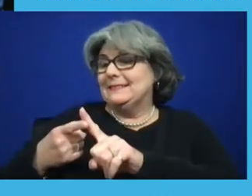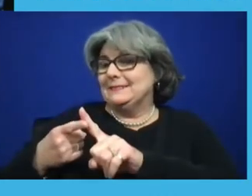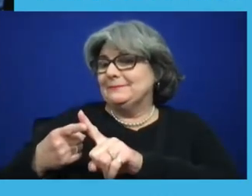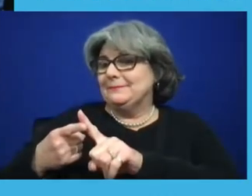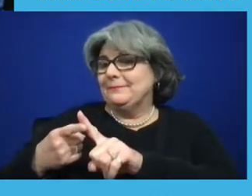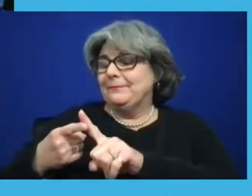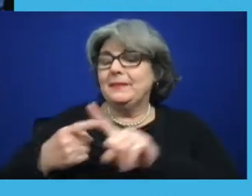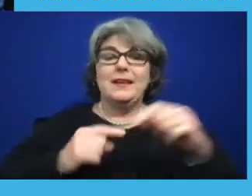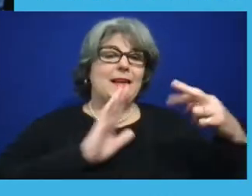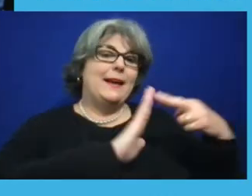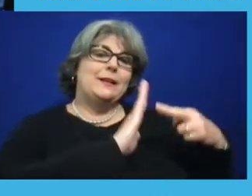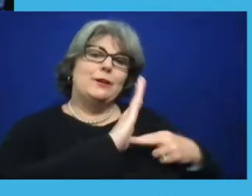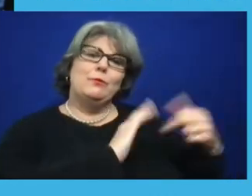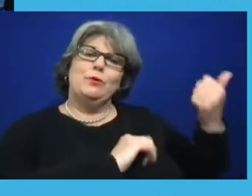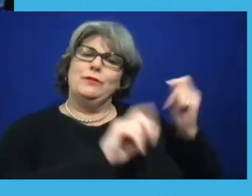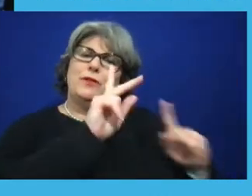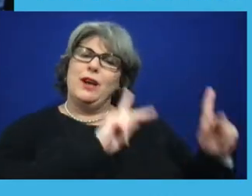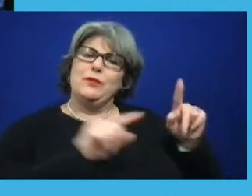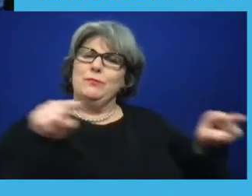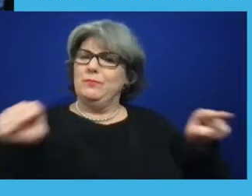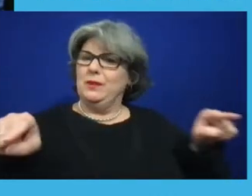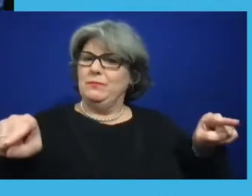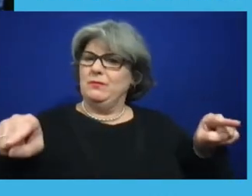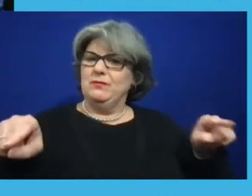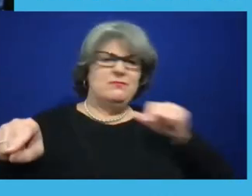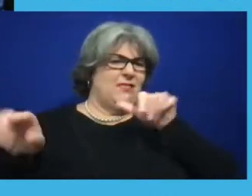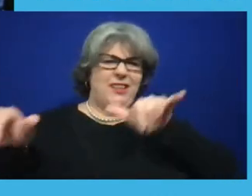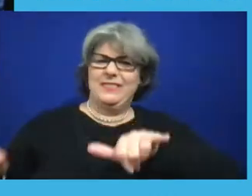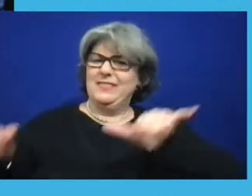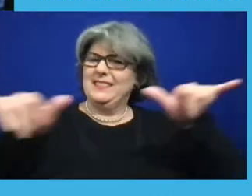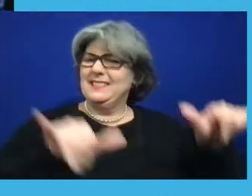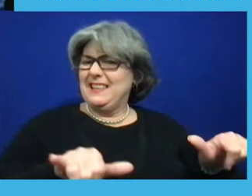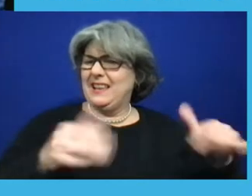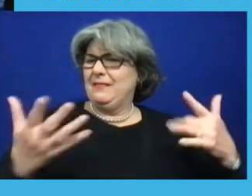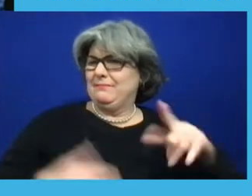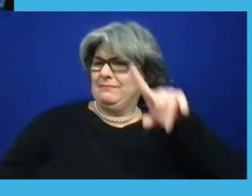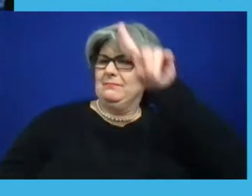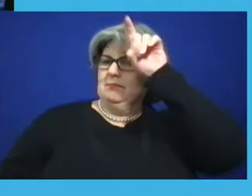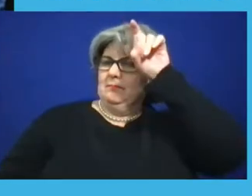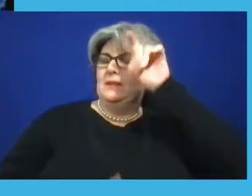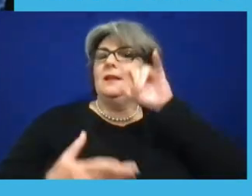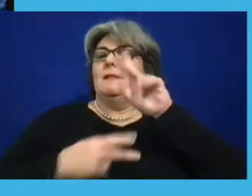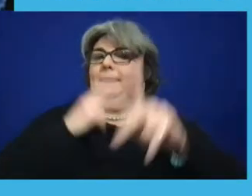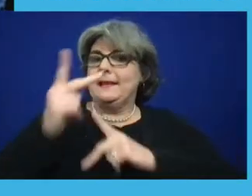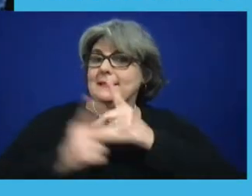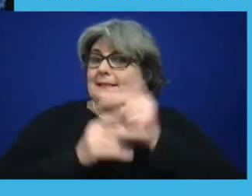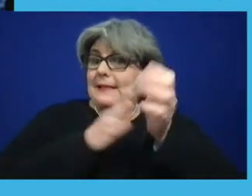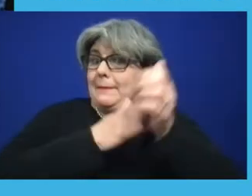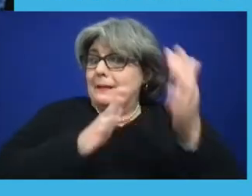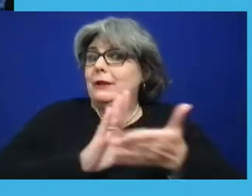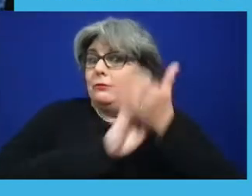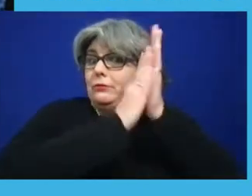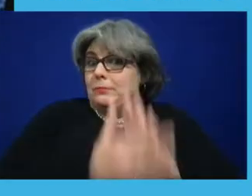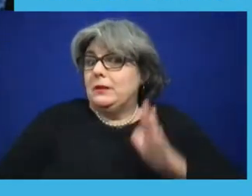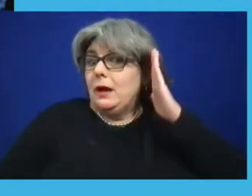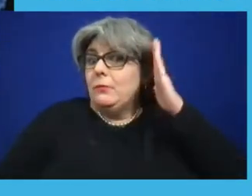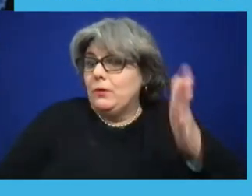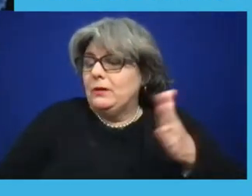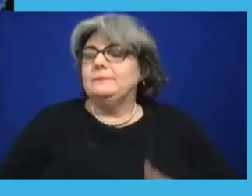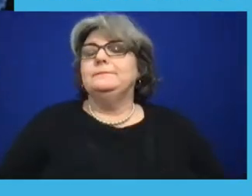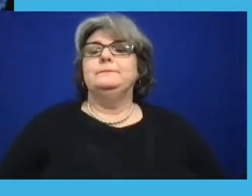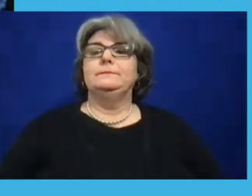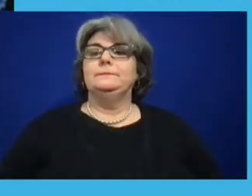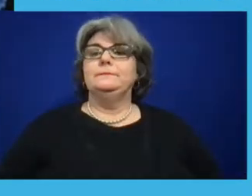your important friends and other rules for everybody else. That